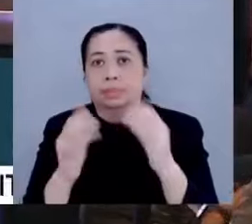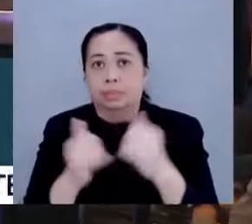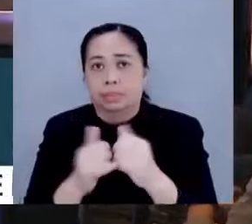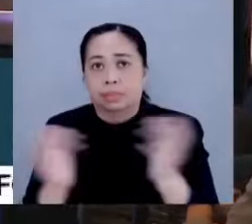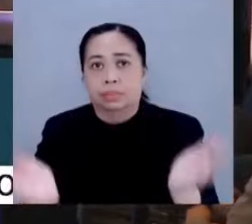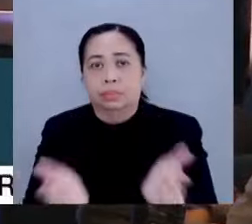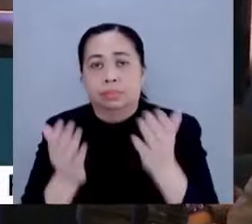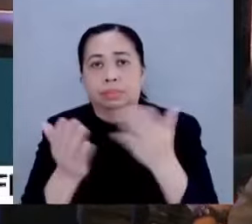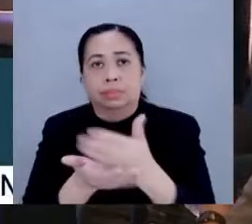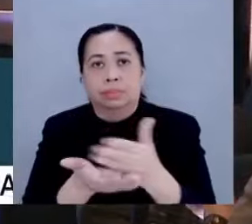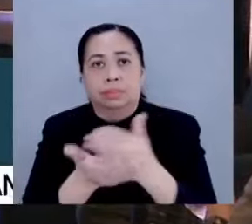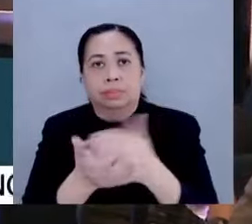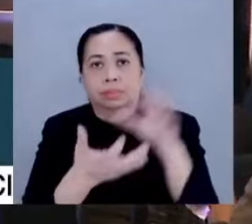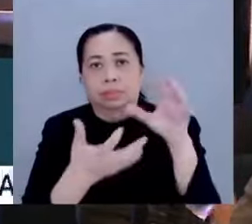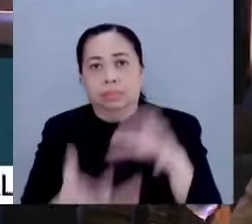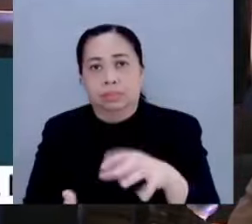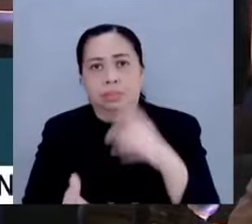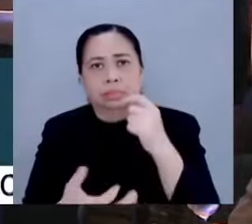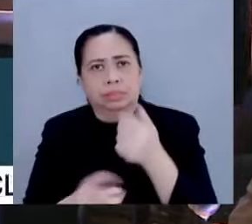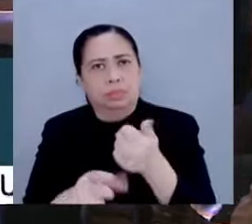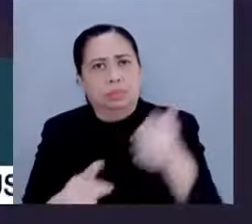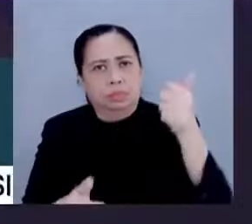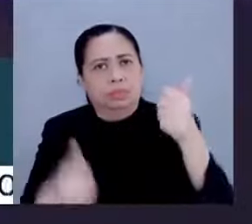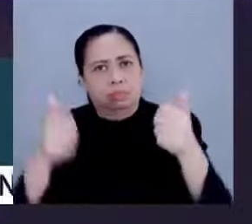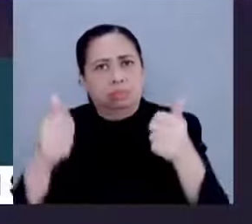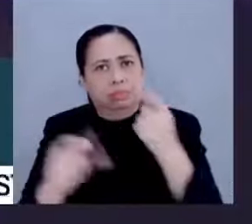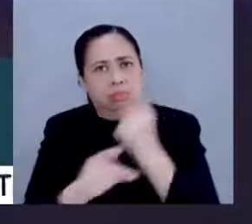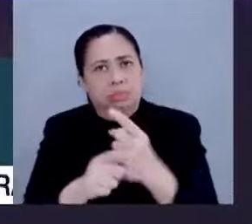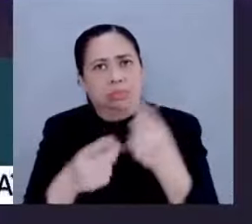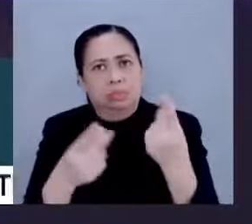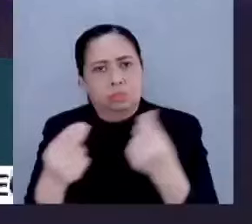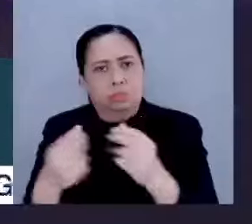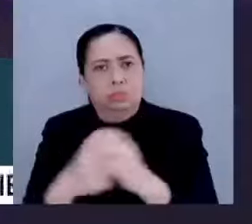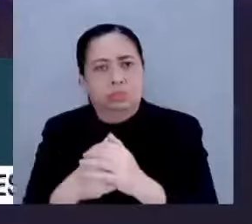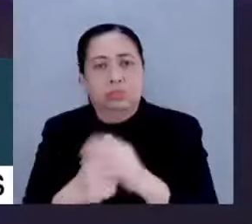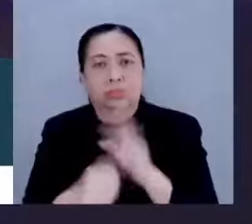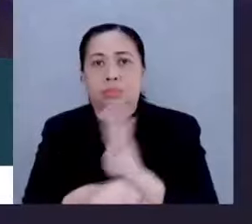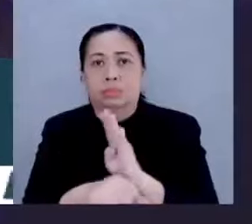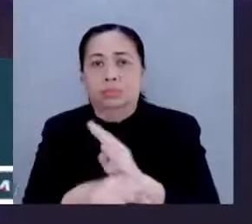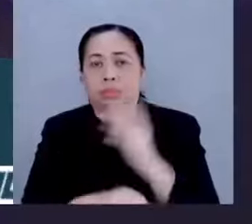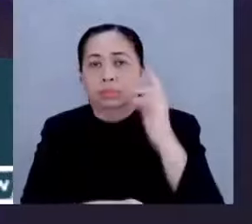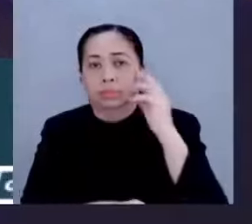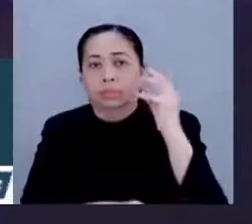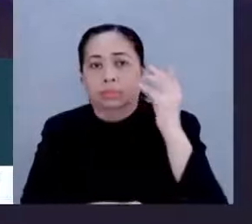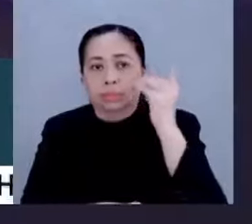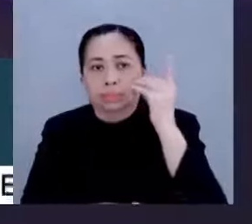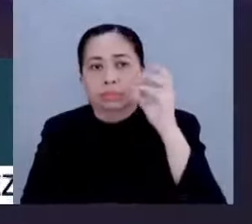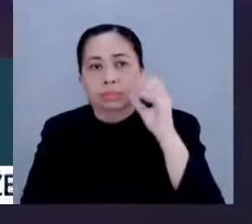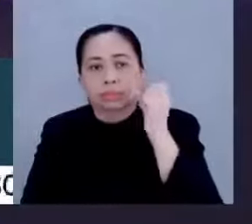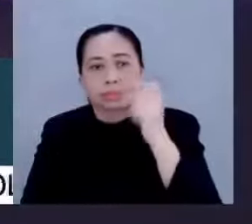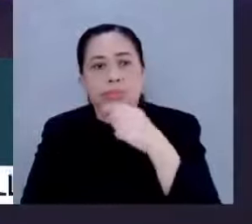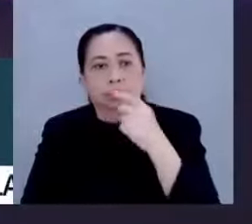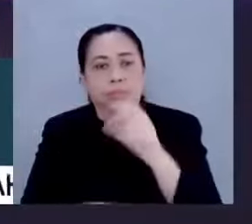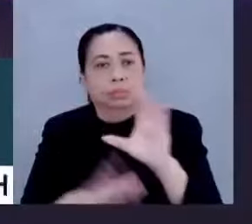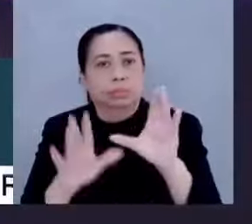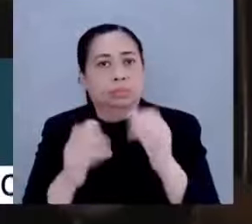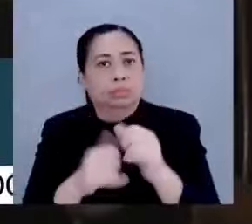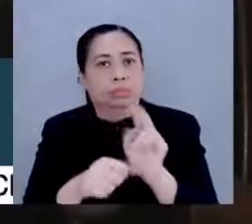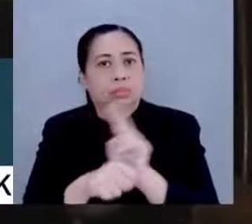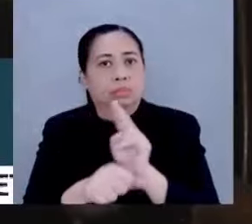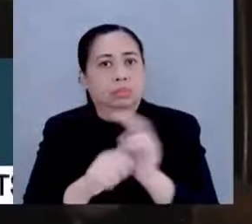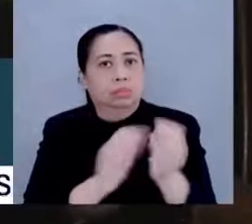shared prosperity because it's a win-win effort. Businessman Ramon Del Rosario Jr. says companies can use their